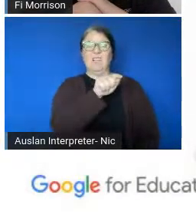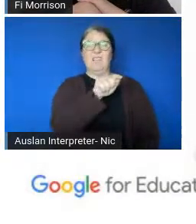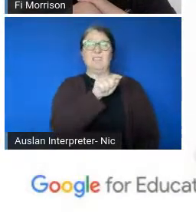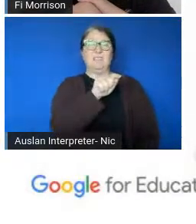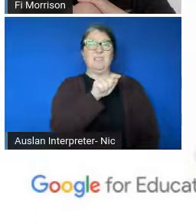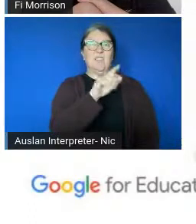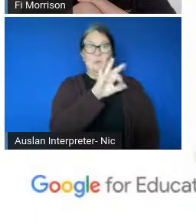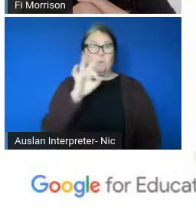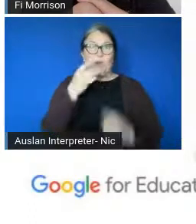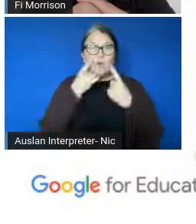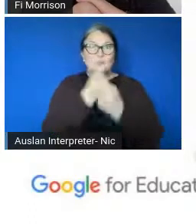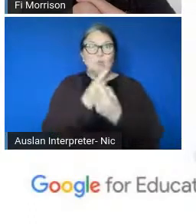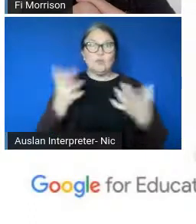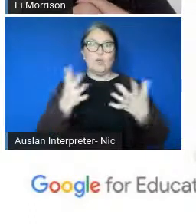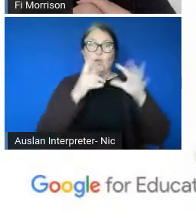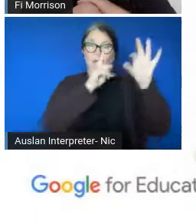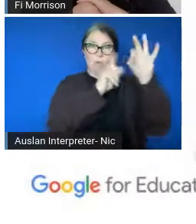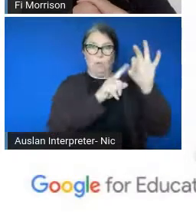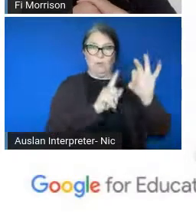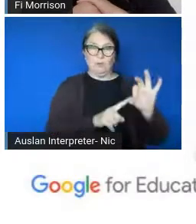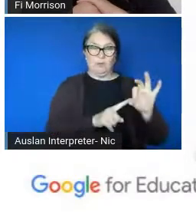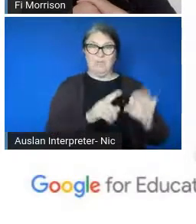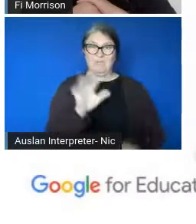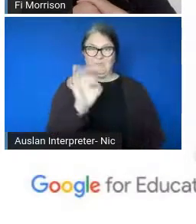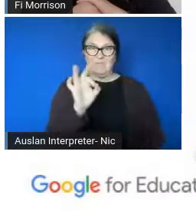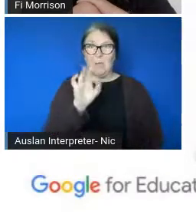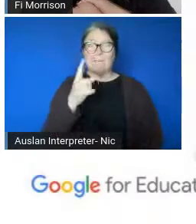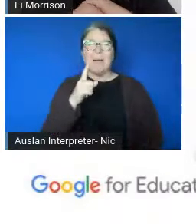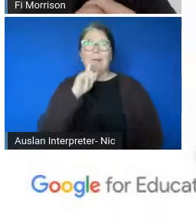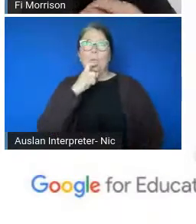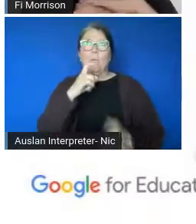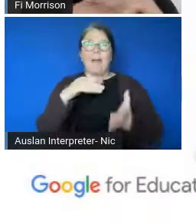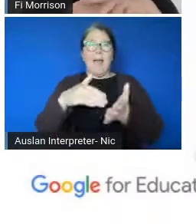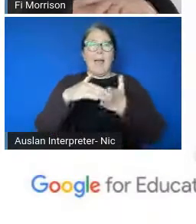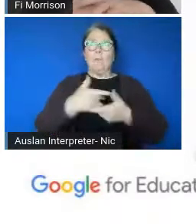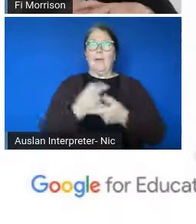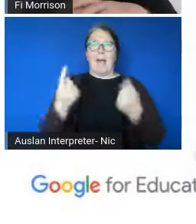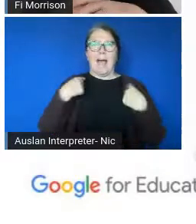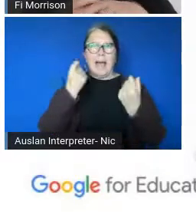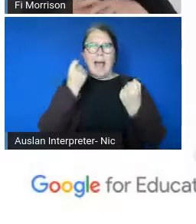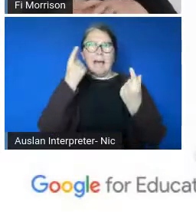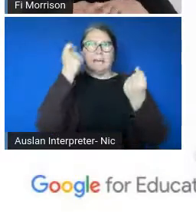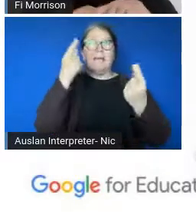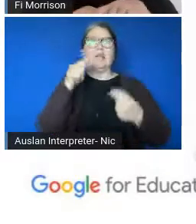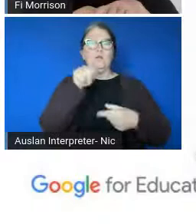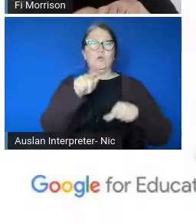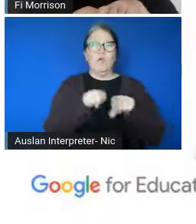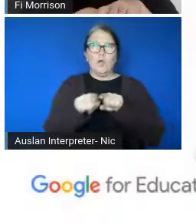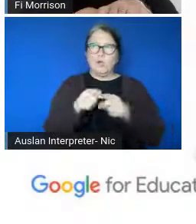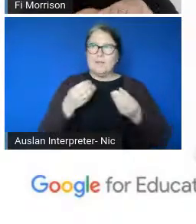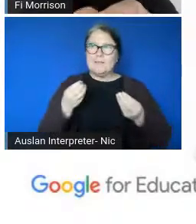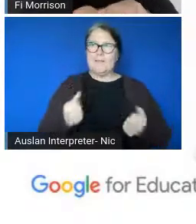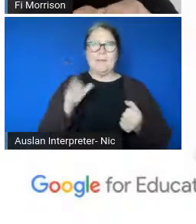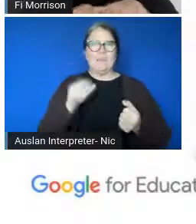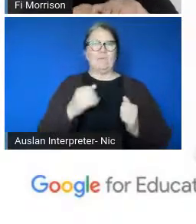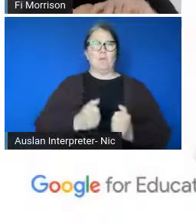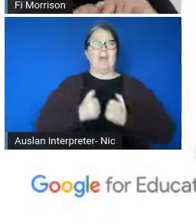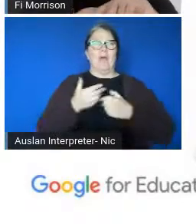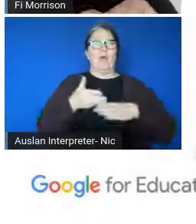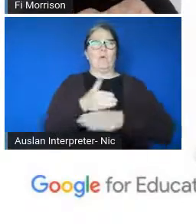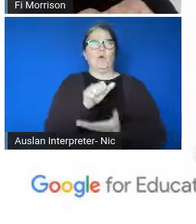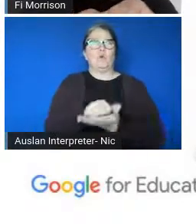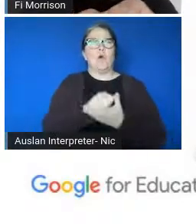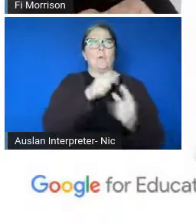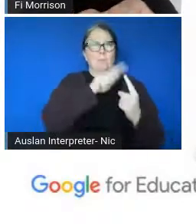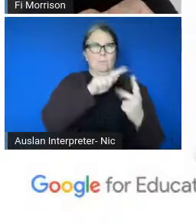question, but a question just to help us to understand that you have hopefully learned something or found something useful. And then we will issue